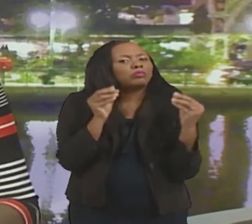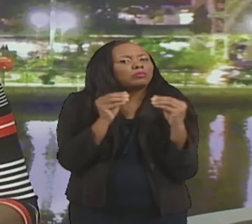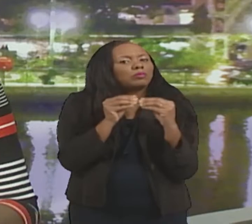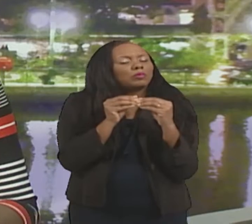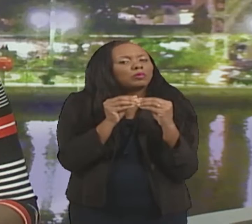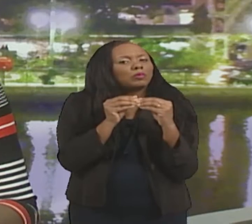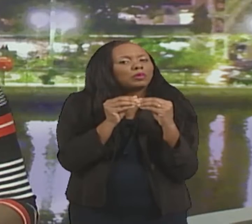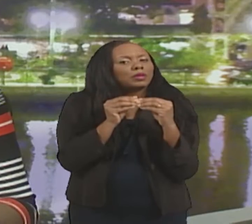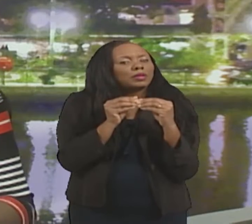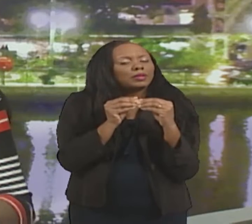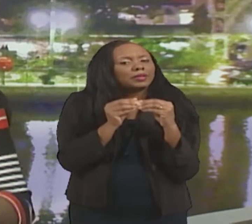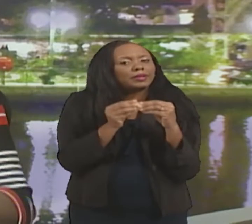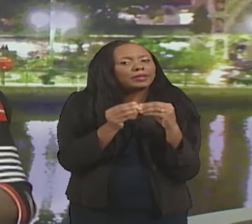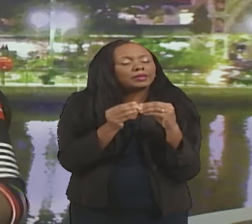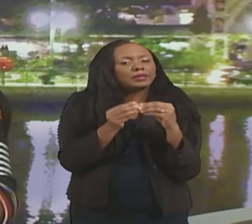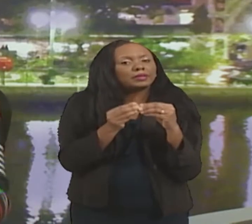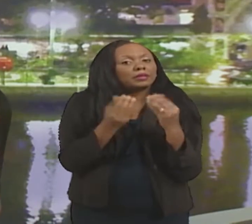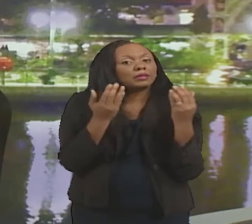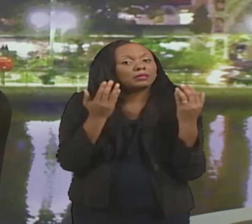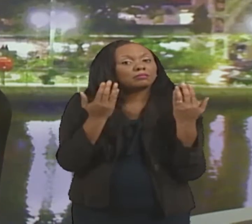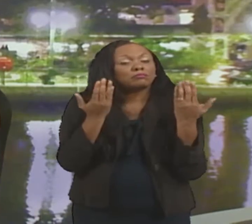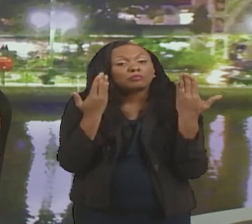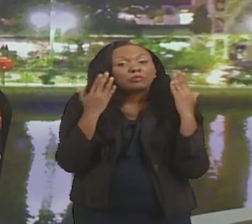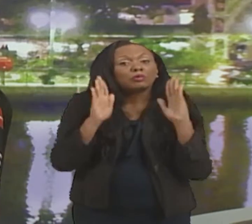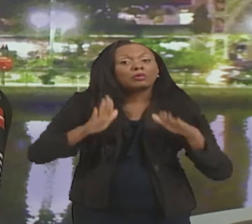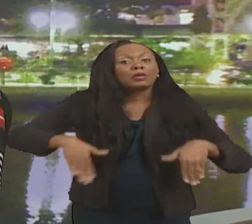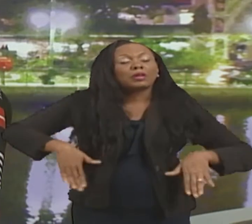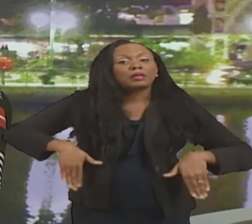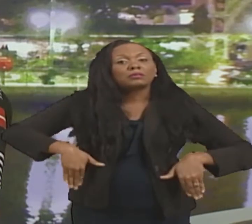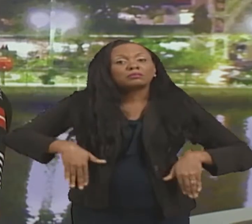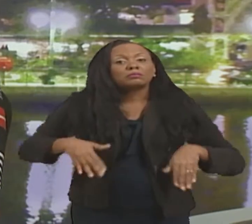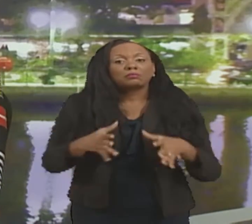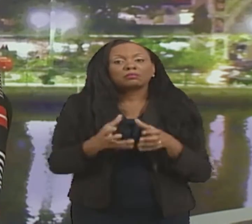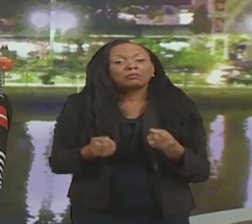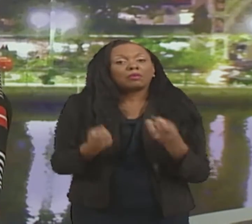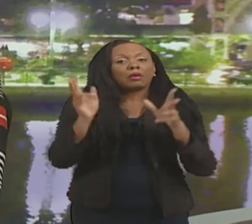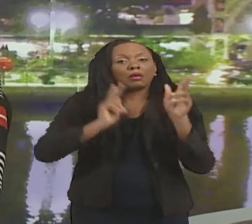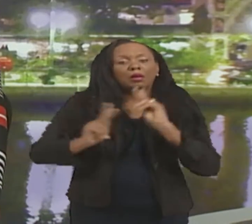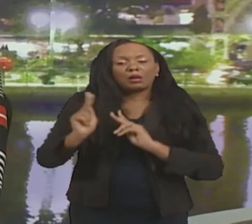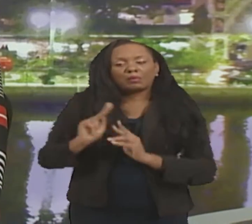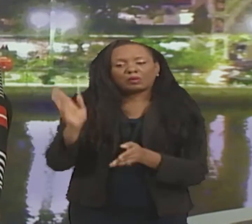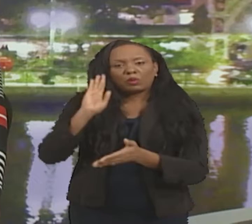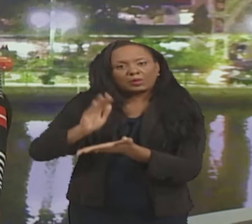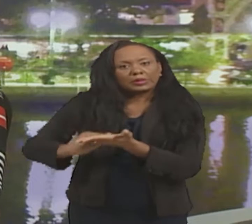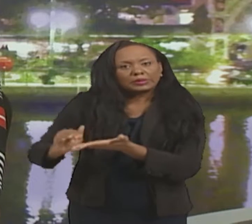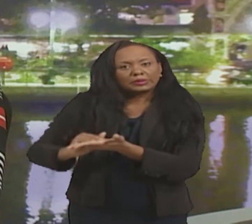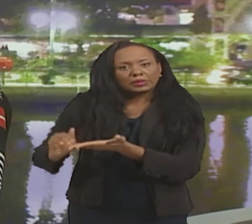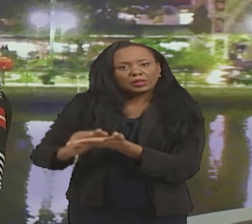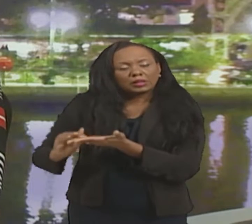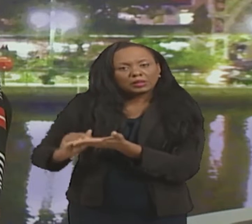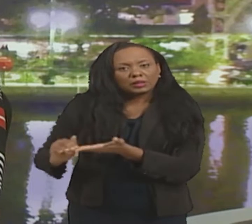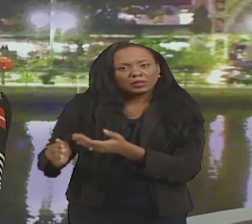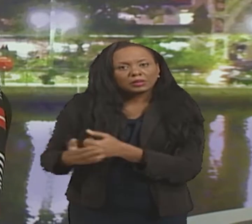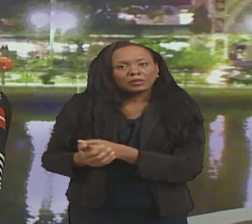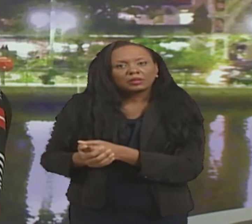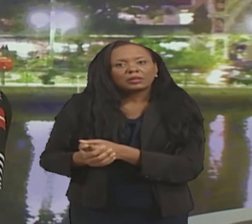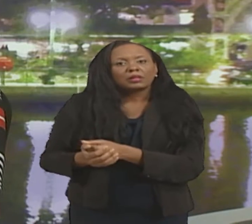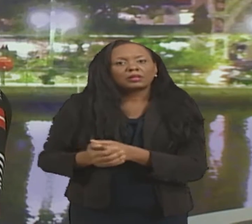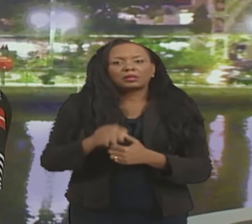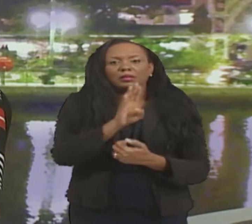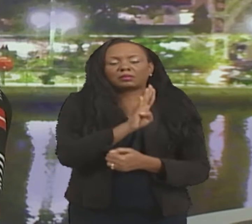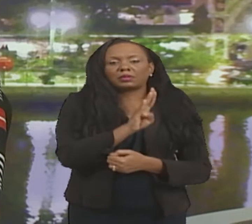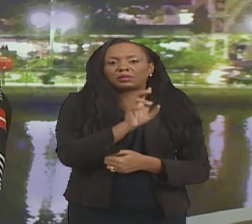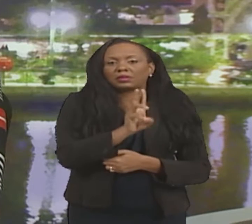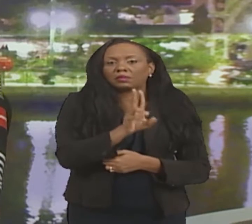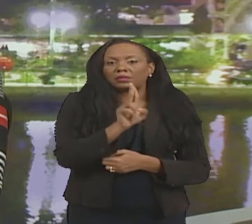out how many of them will be going home under government's BERT program. This from General Secretary of the Barbados Workers Union,